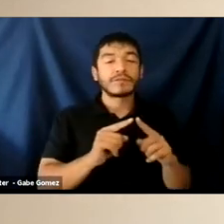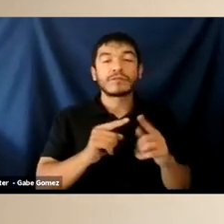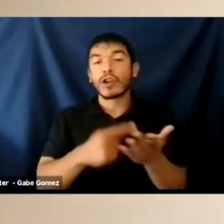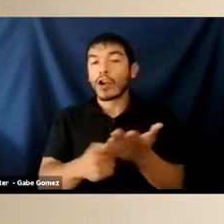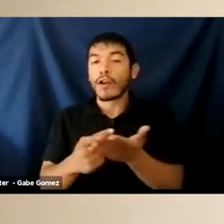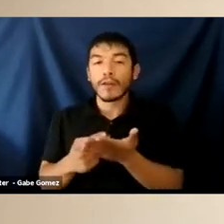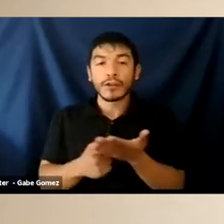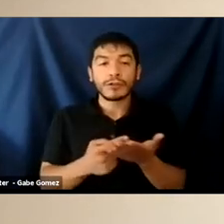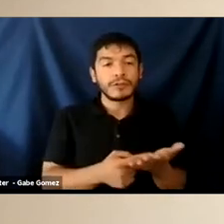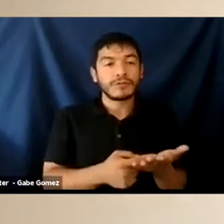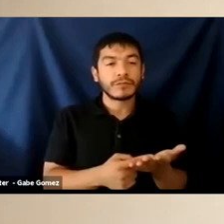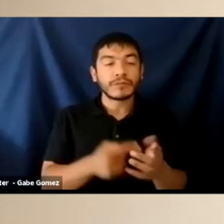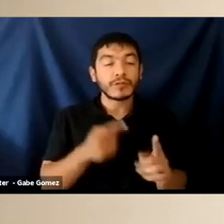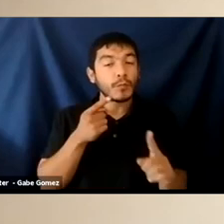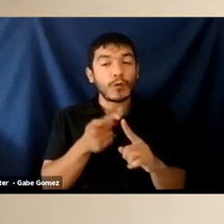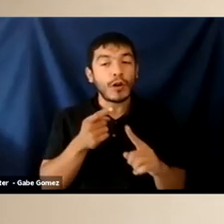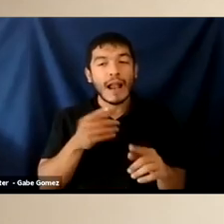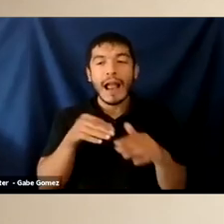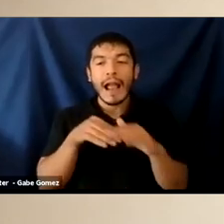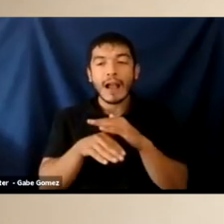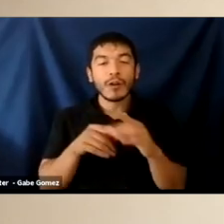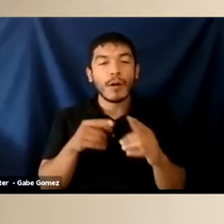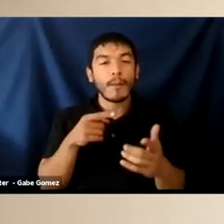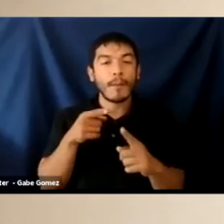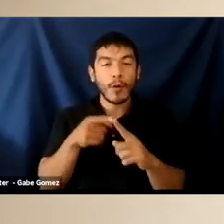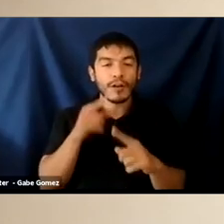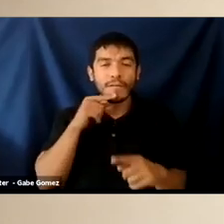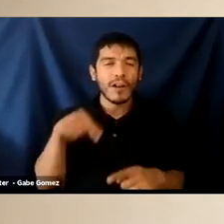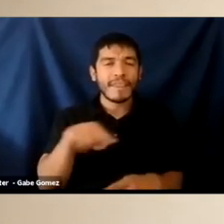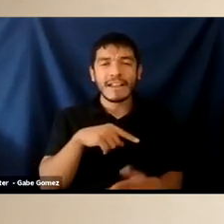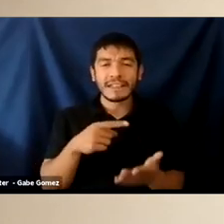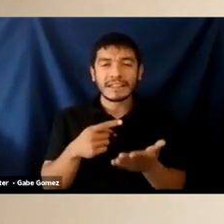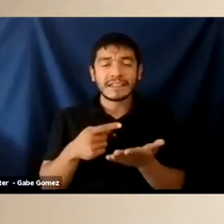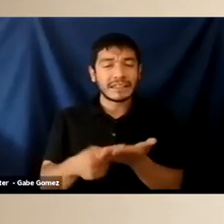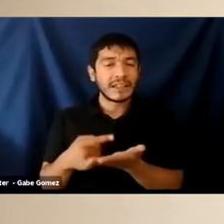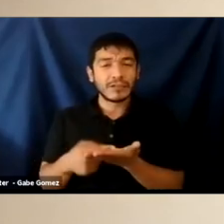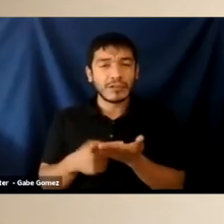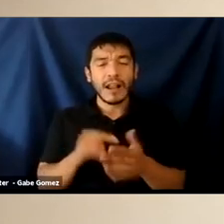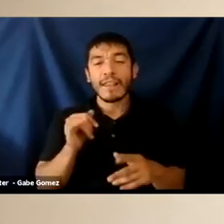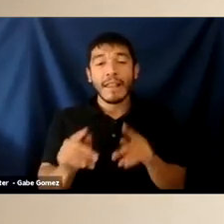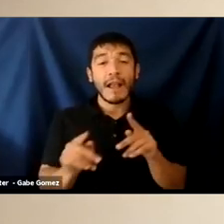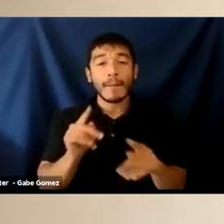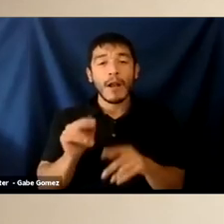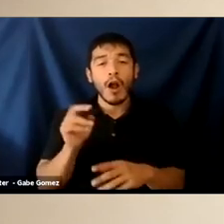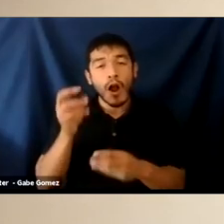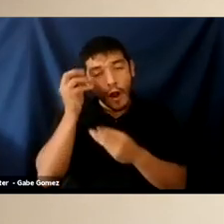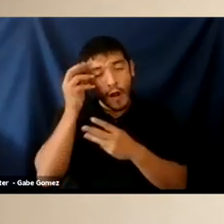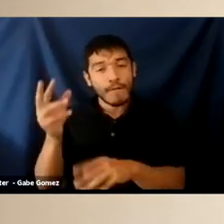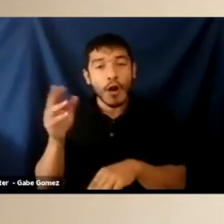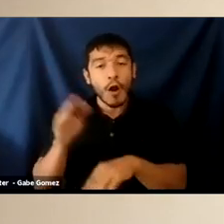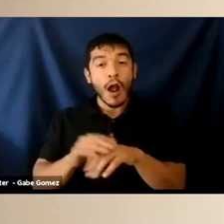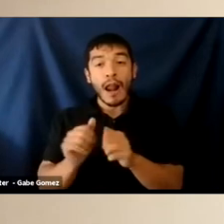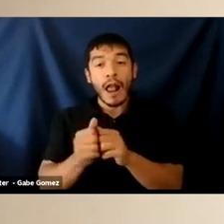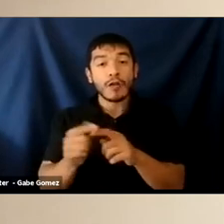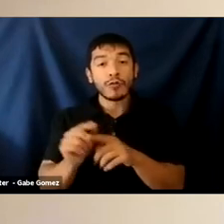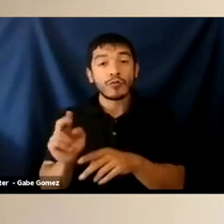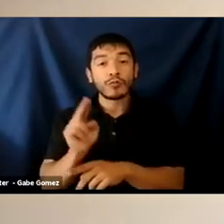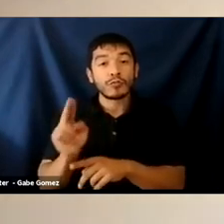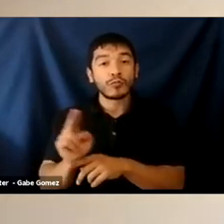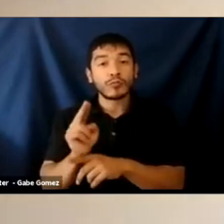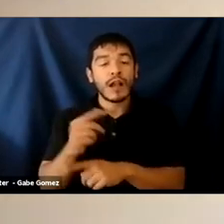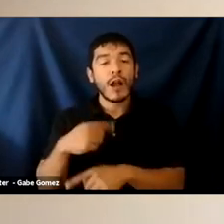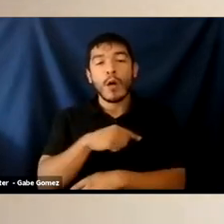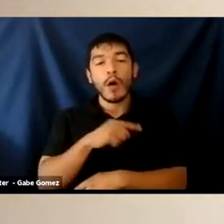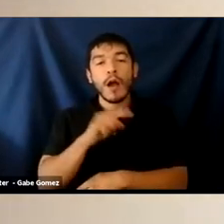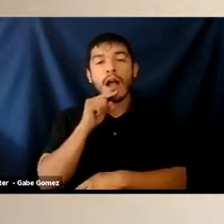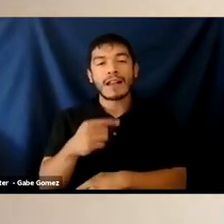conversation points and entry points for this discussion that people are informed upon how to use. So we actually